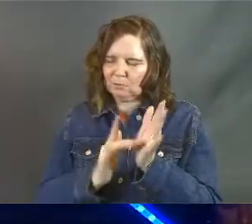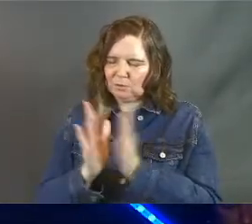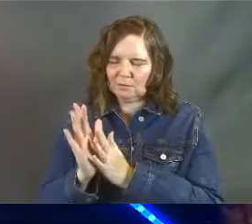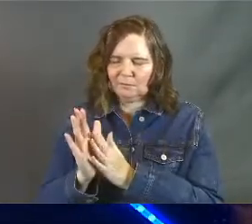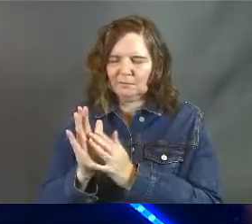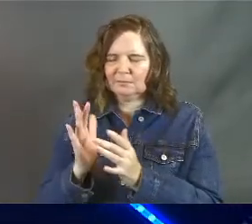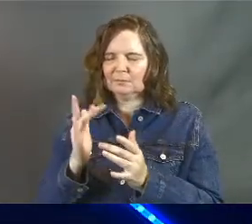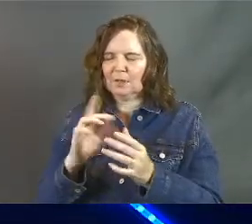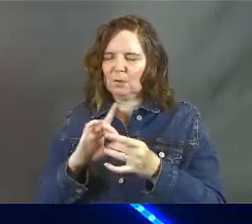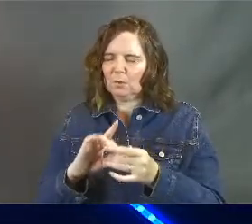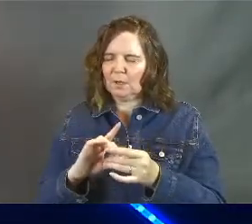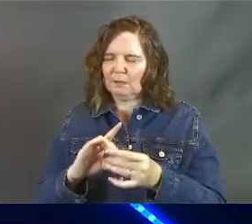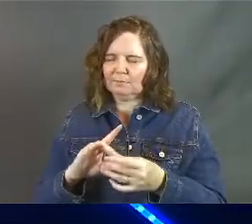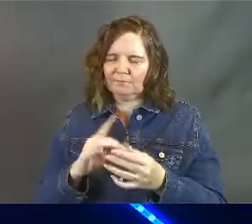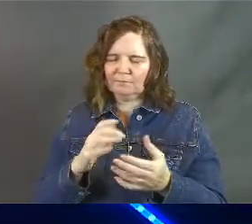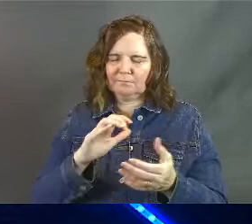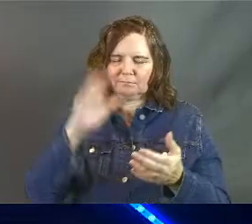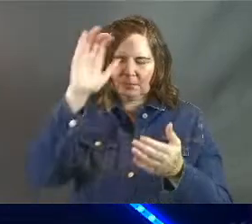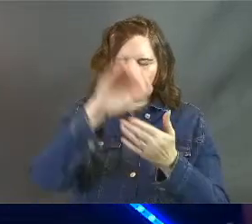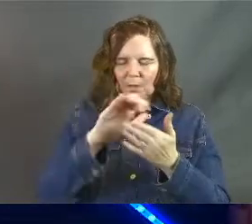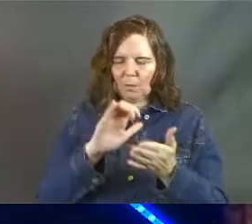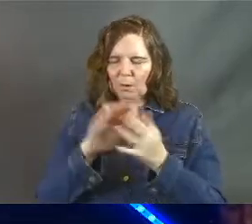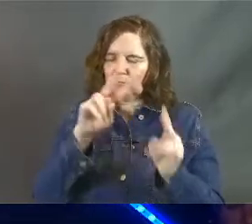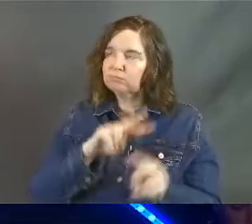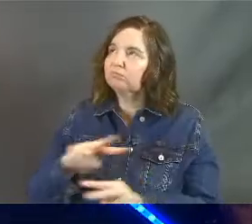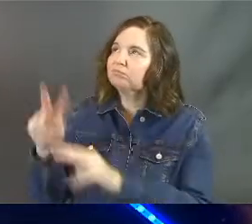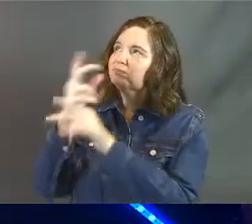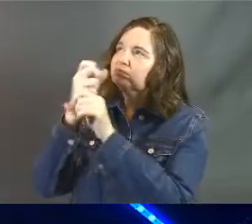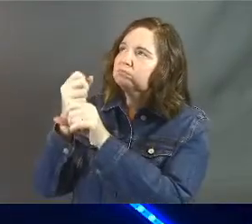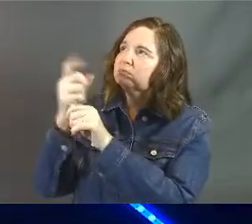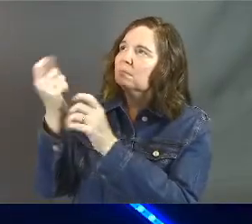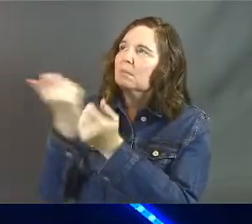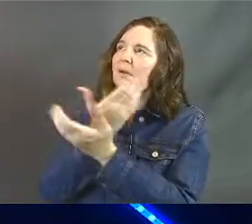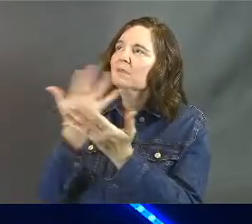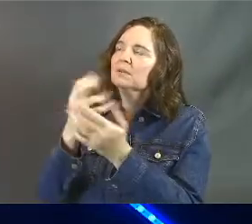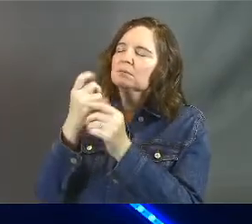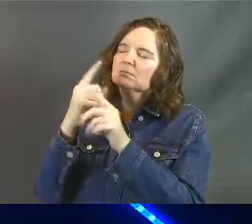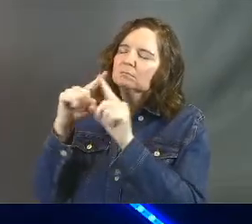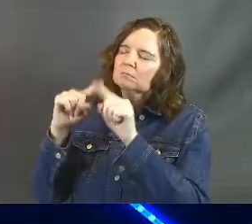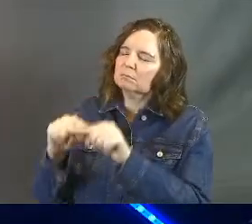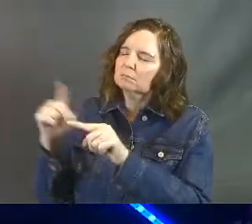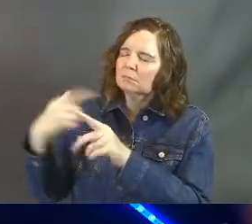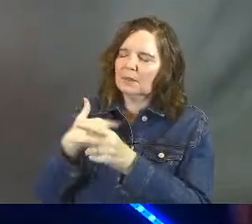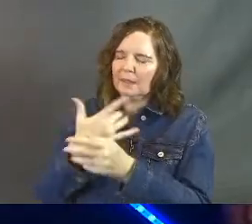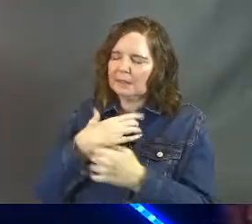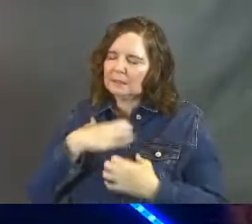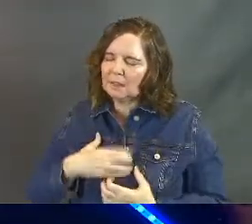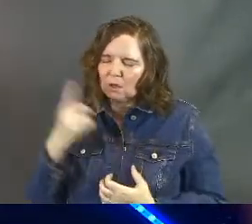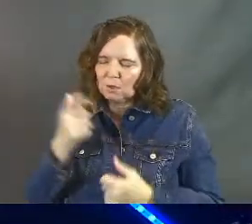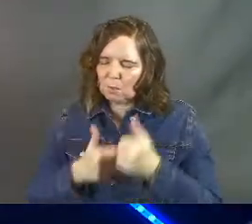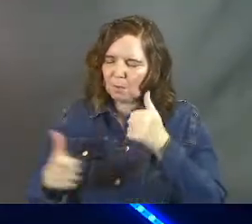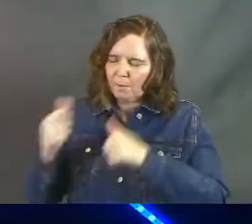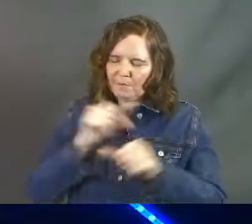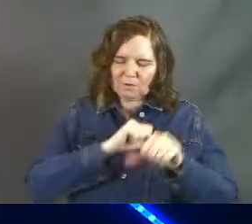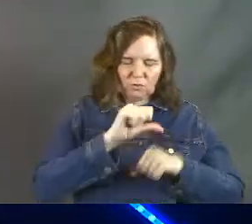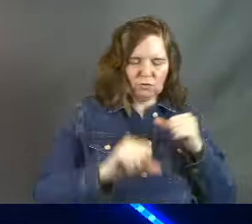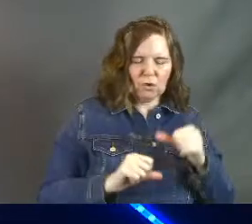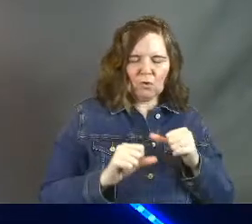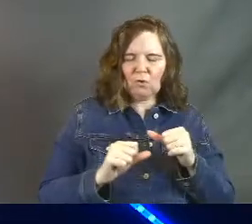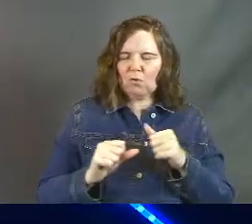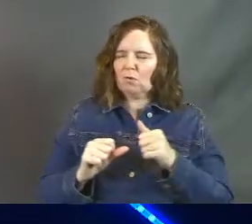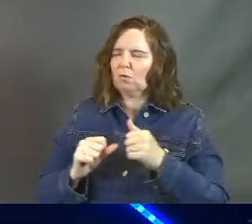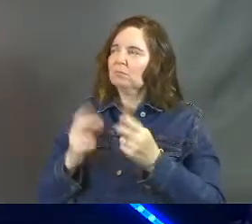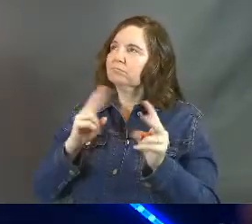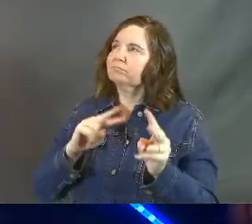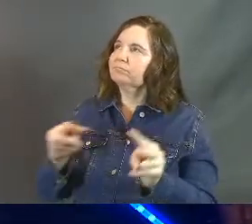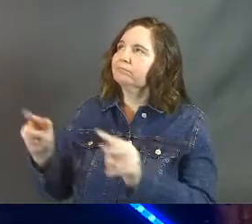these relationships are built up and that husband and wife look to You with all that they have and they are, and they trust You, Jesus. That they desire You above each other, God, so in